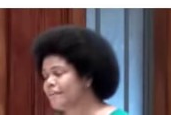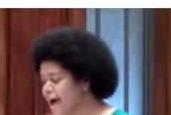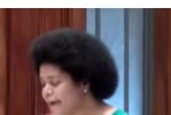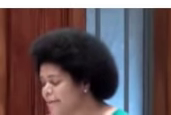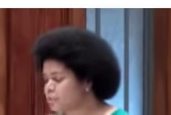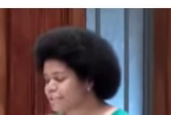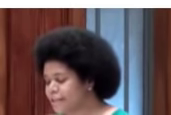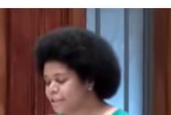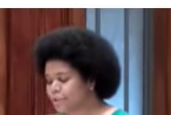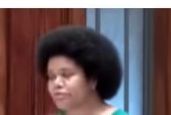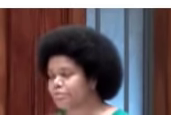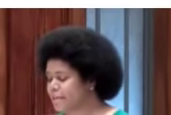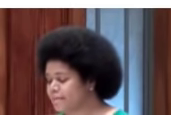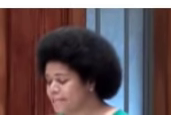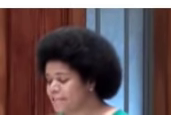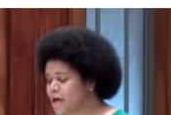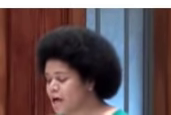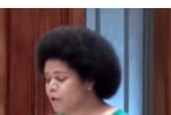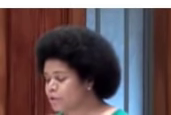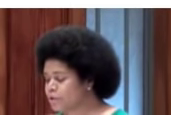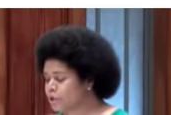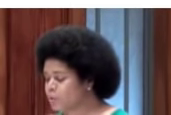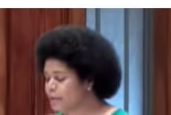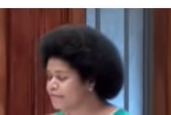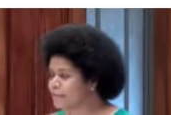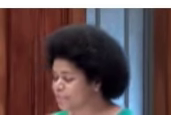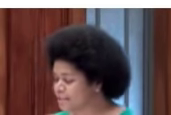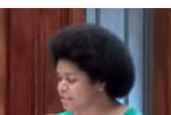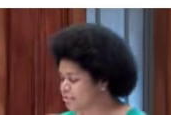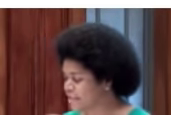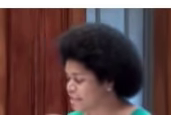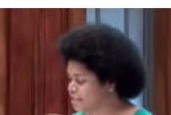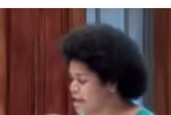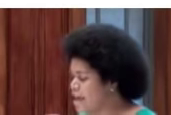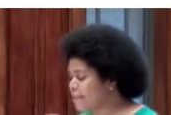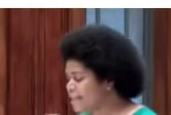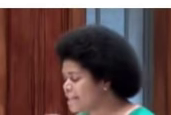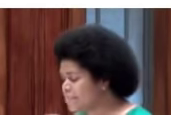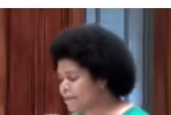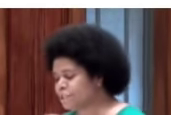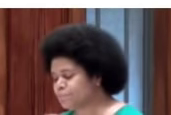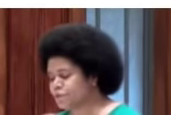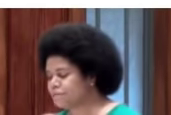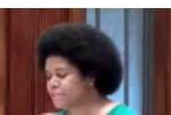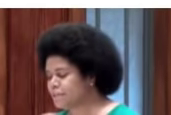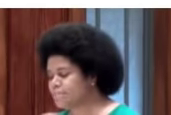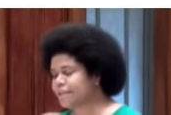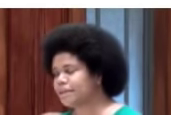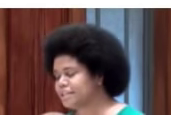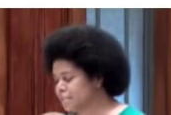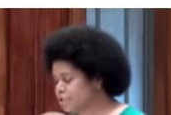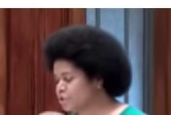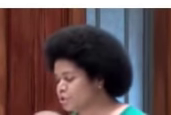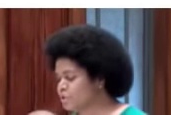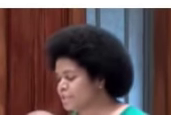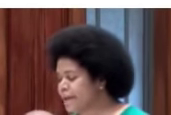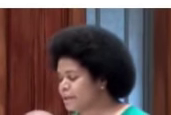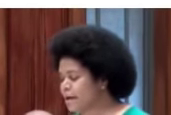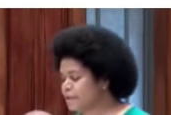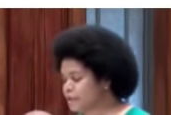we had the highest mortality rate from diabetes according to global life expectancy ratings. Many diabetics put off seeking medical attention